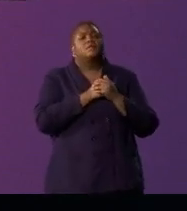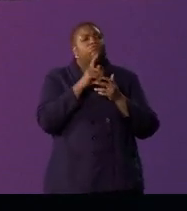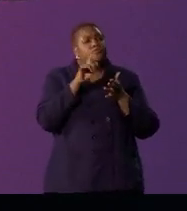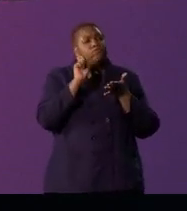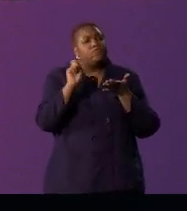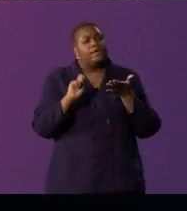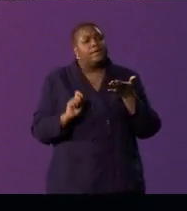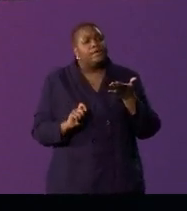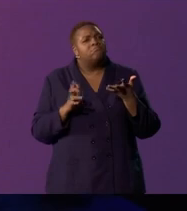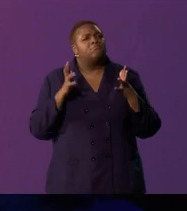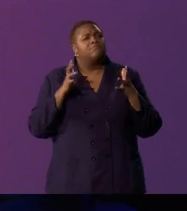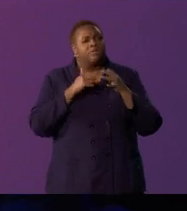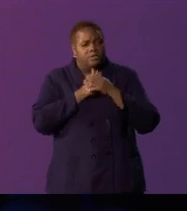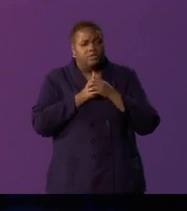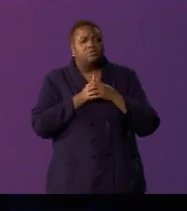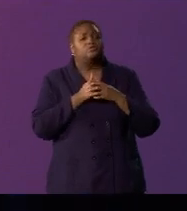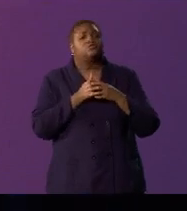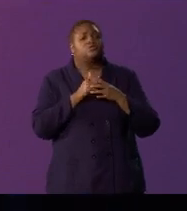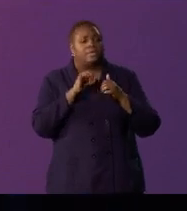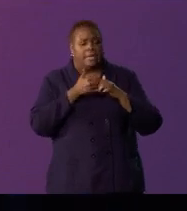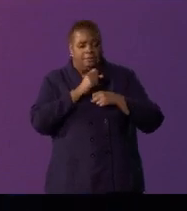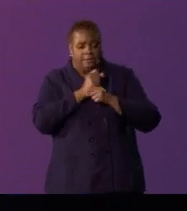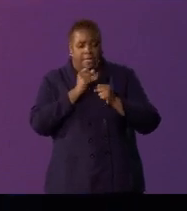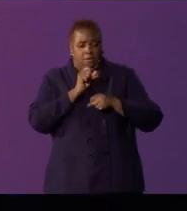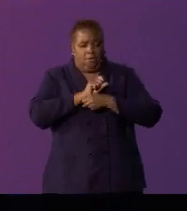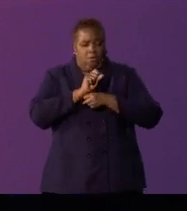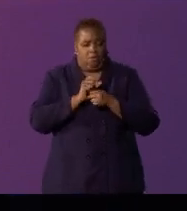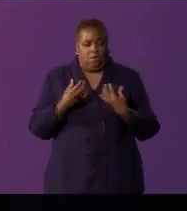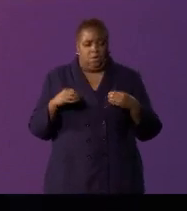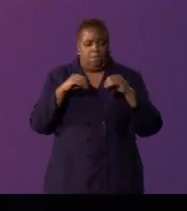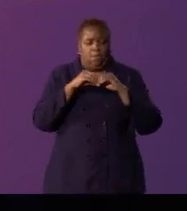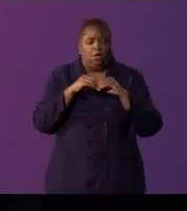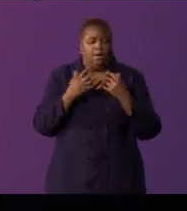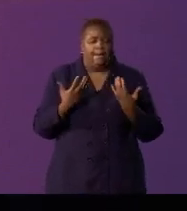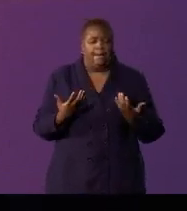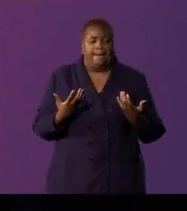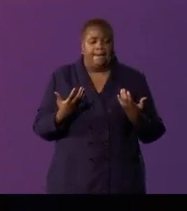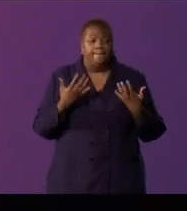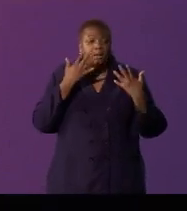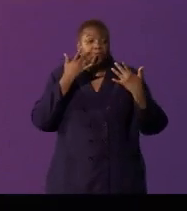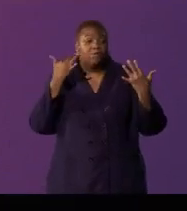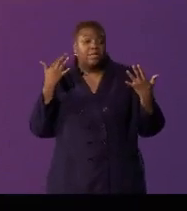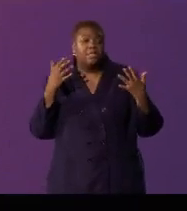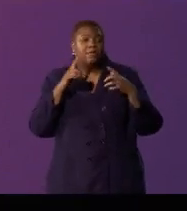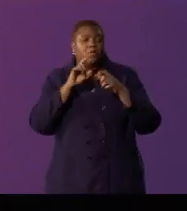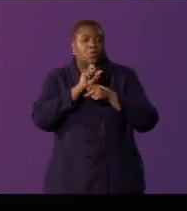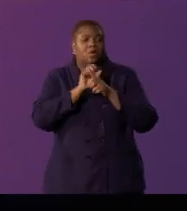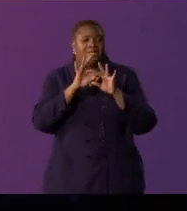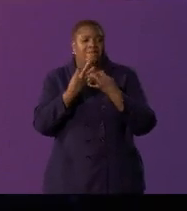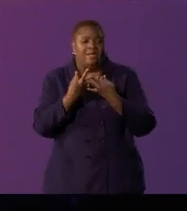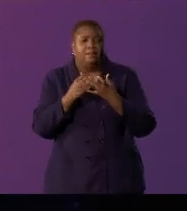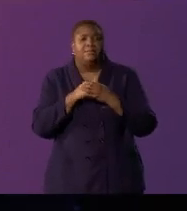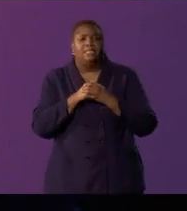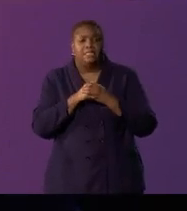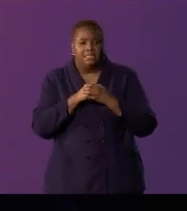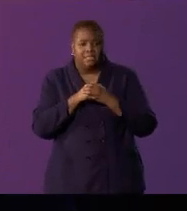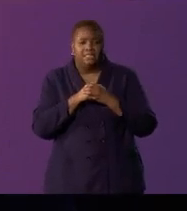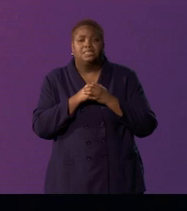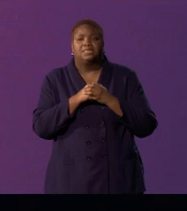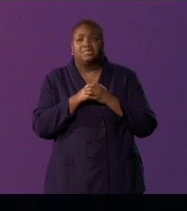how to make workplaces more friendly for working families. Will you say a little bit